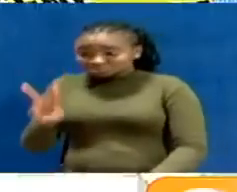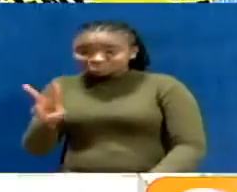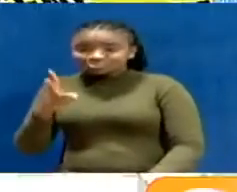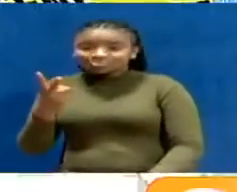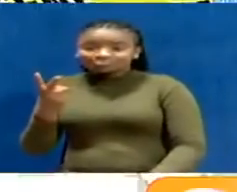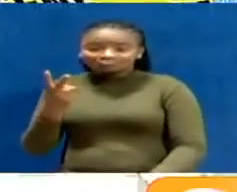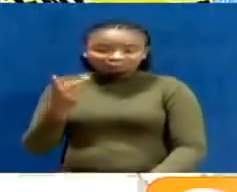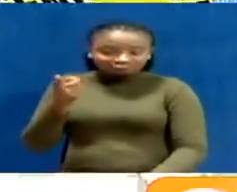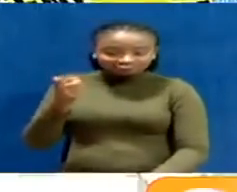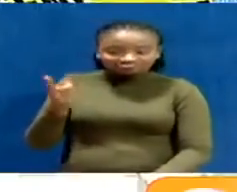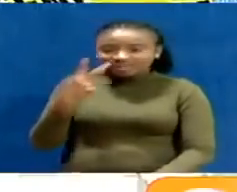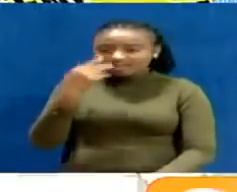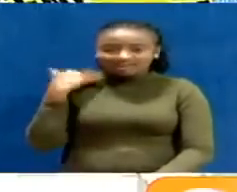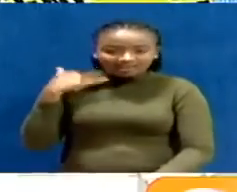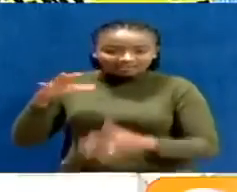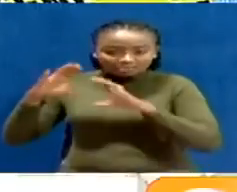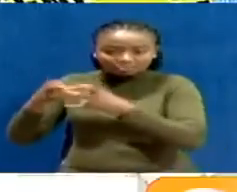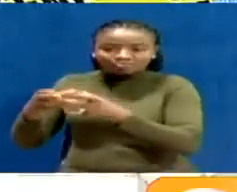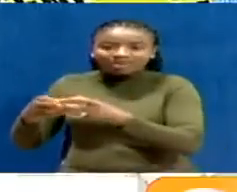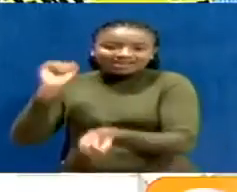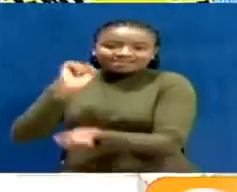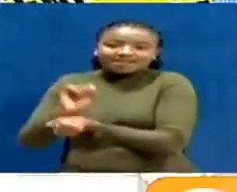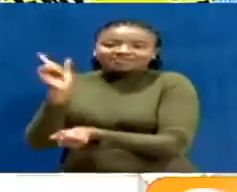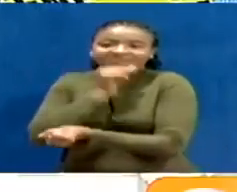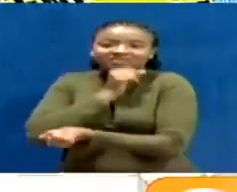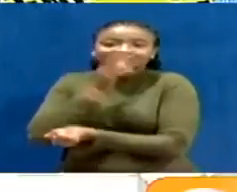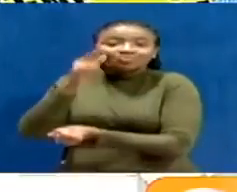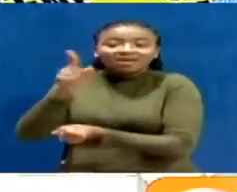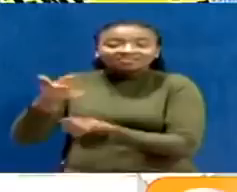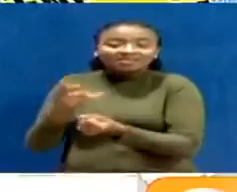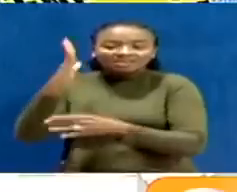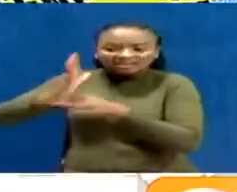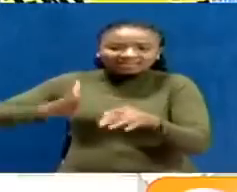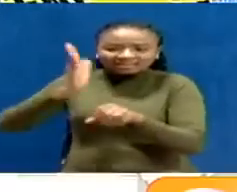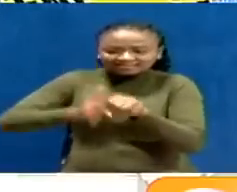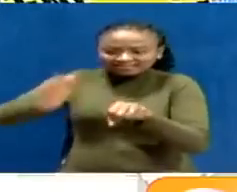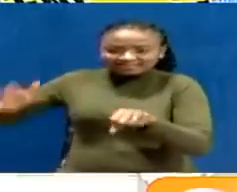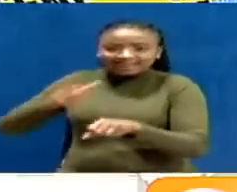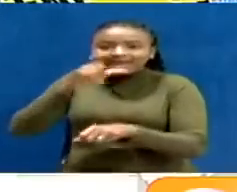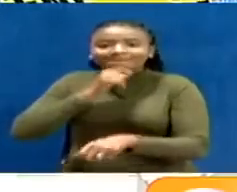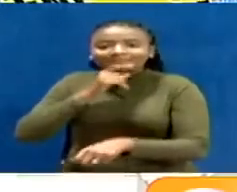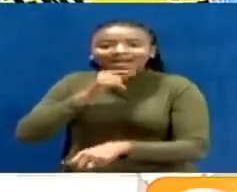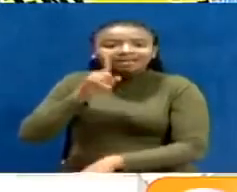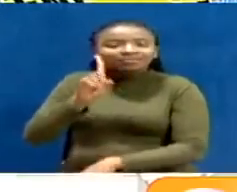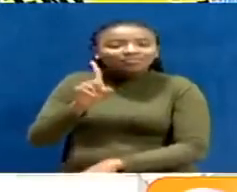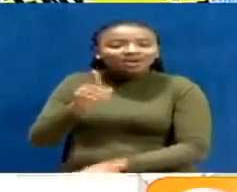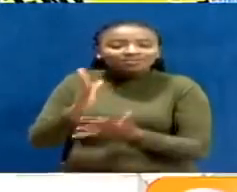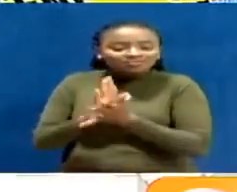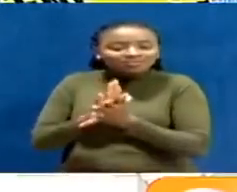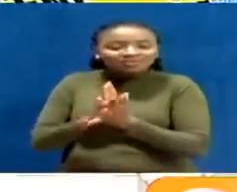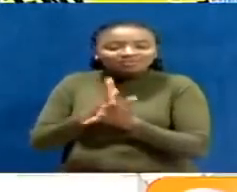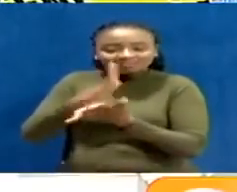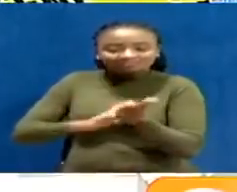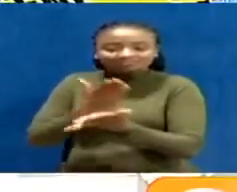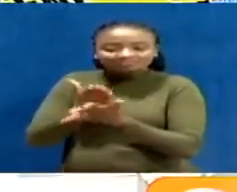gangsters were arrested at Mlaleo estate after cutting a man with a machete in his bedroom. Francis